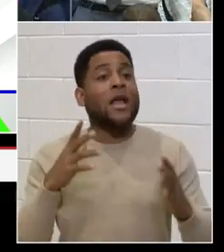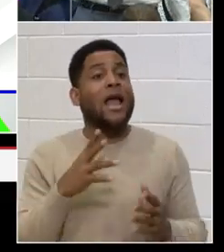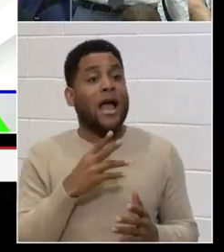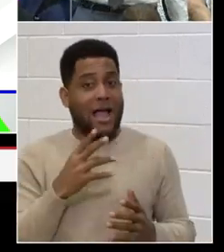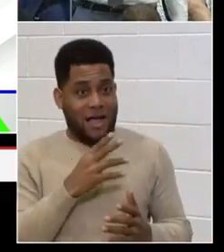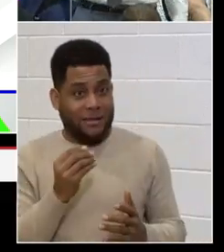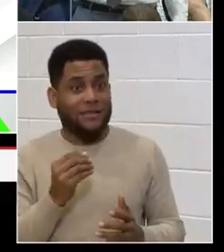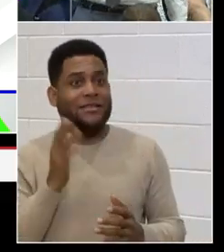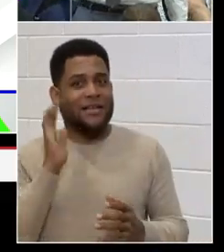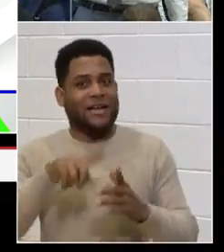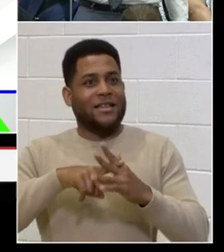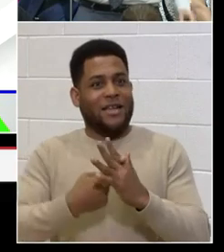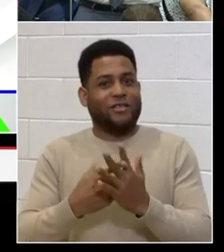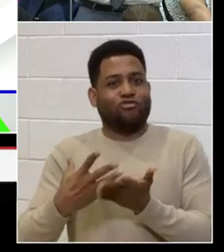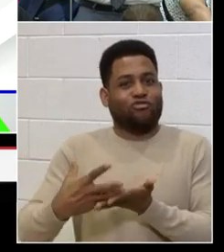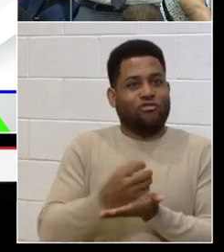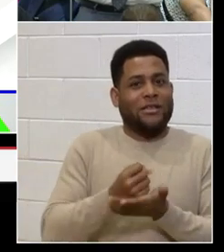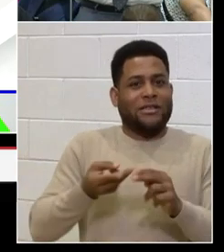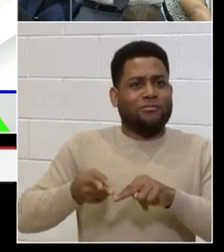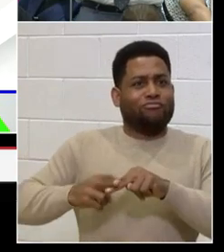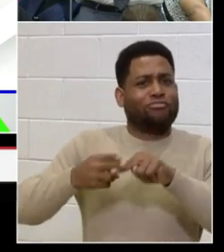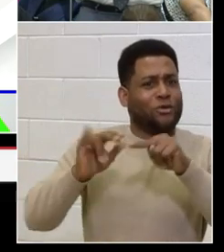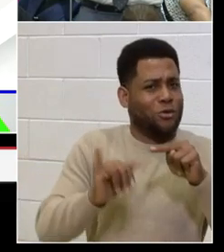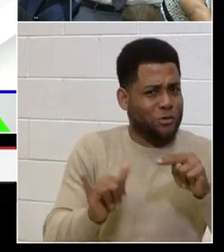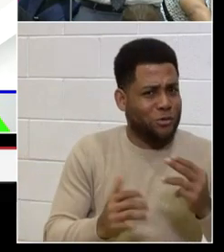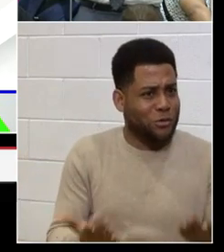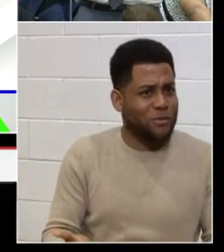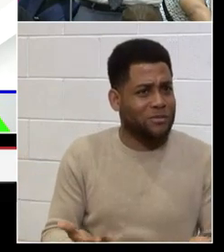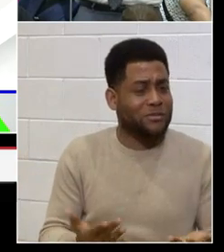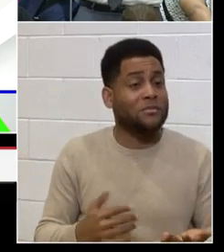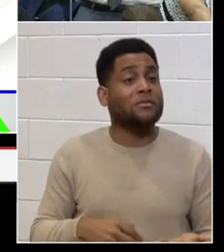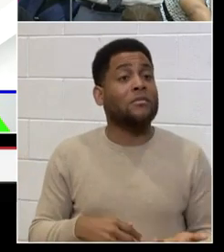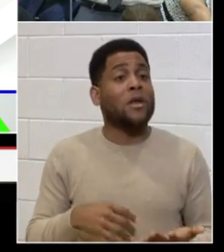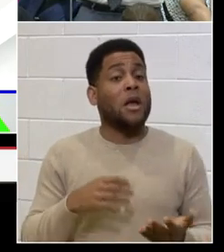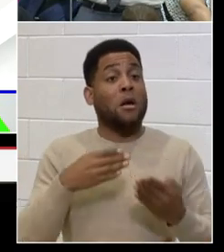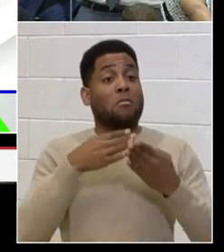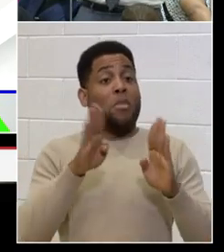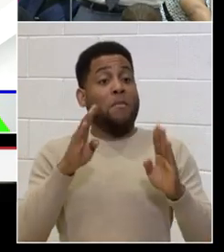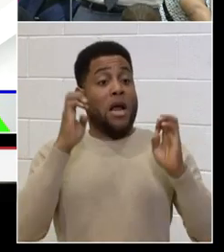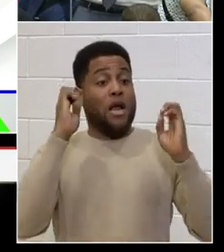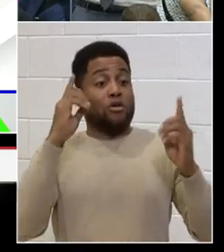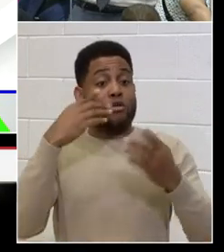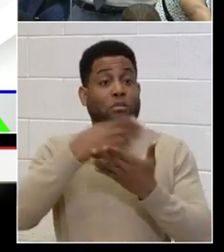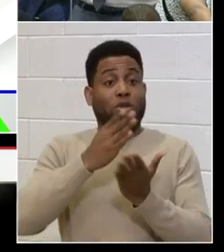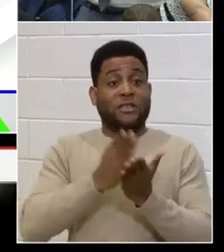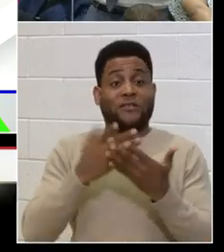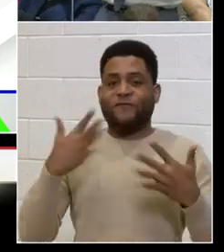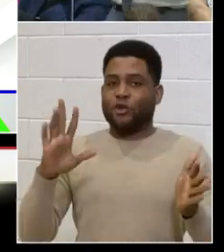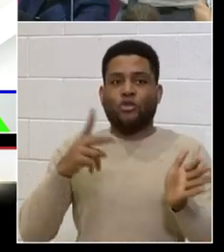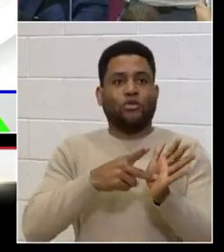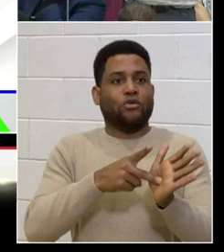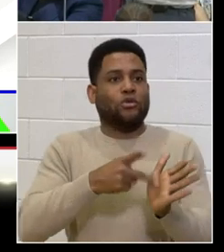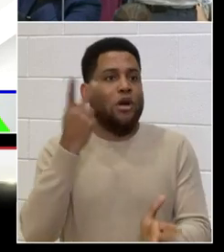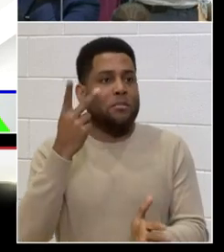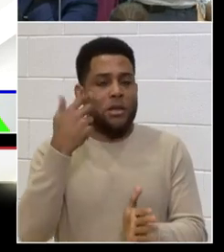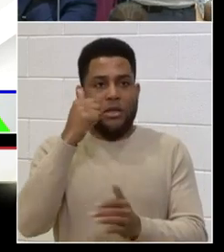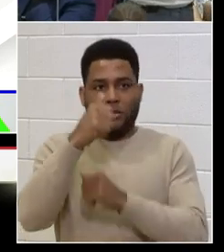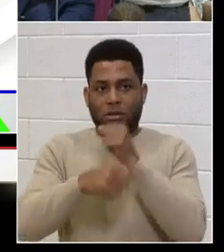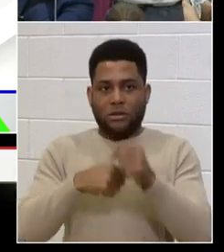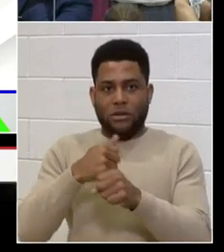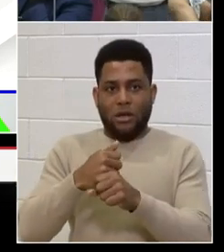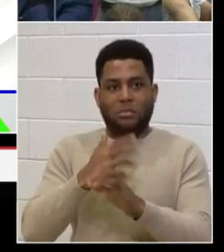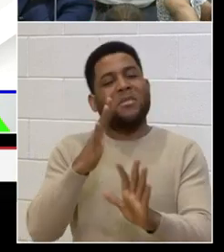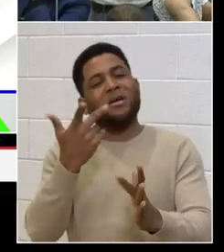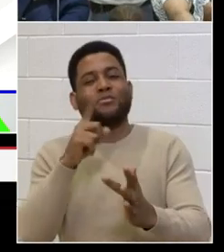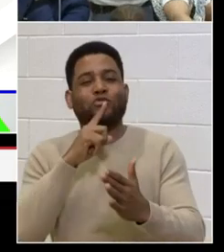country? And did you know that our public education budget overall has more than doubled in the past decade? Well, nearly doubled